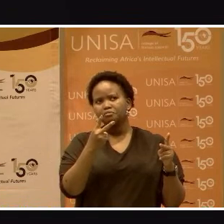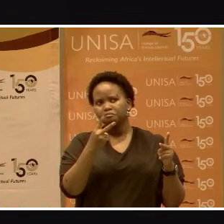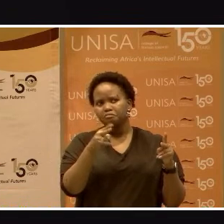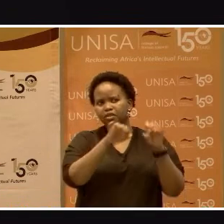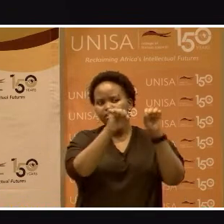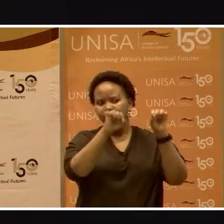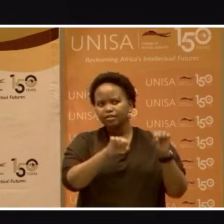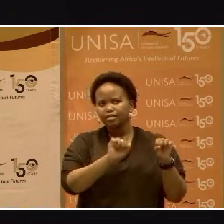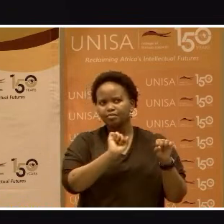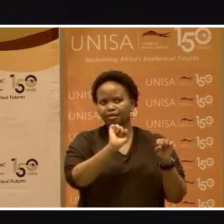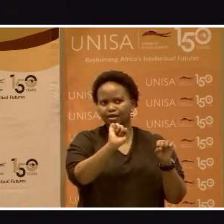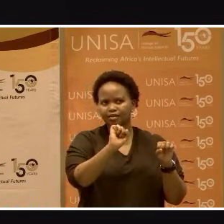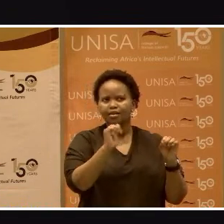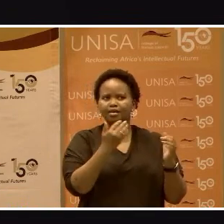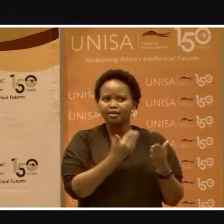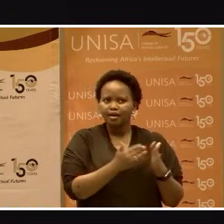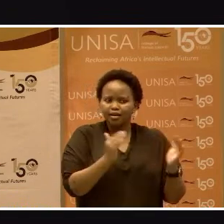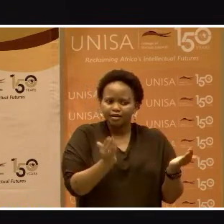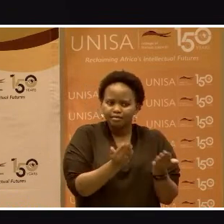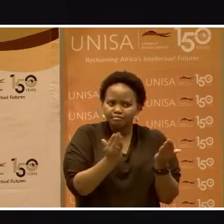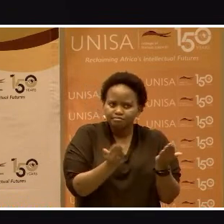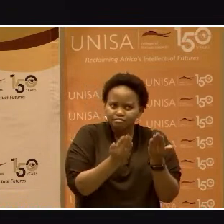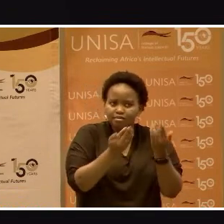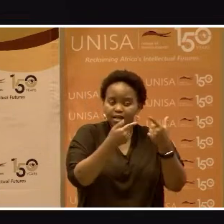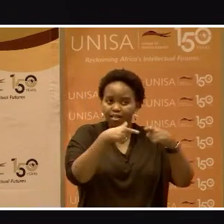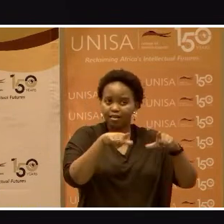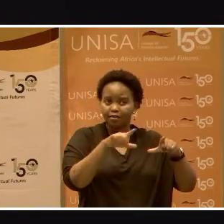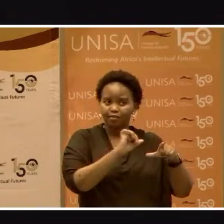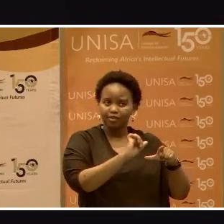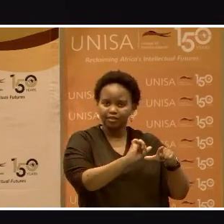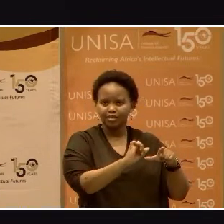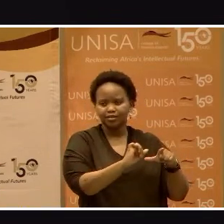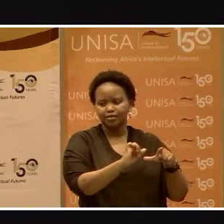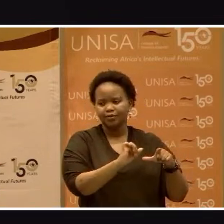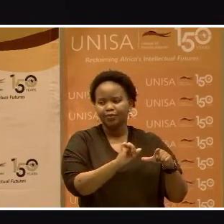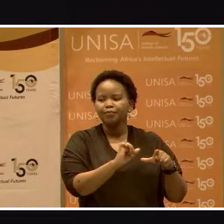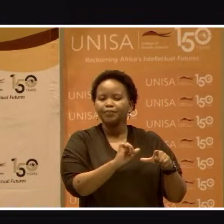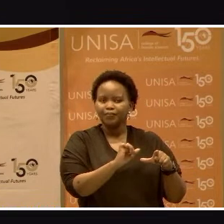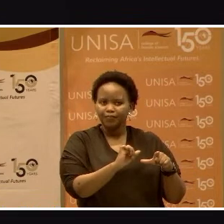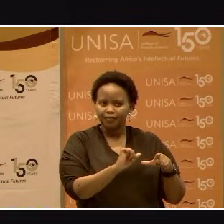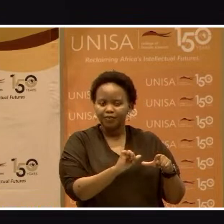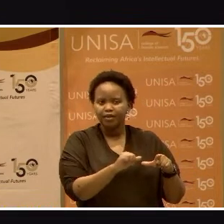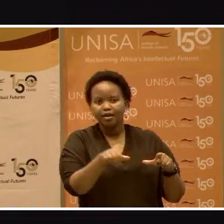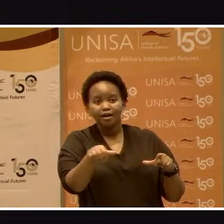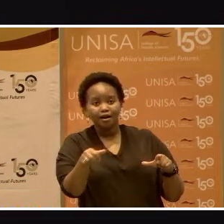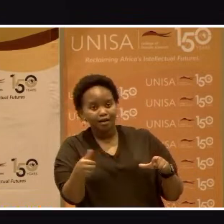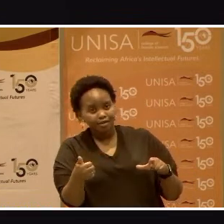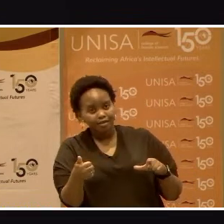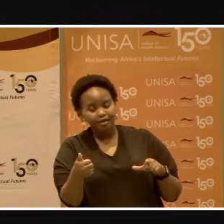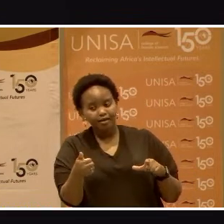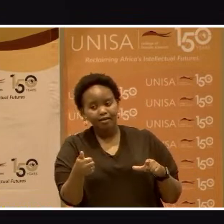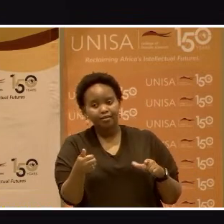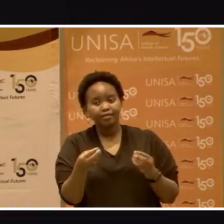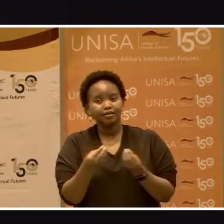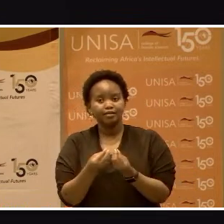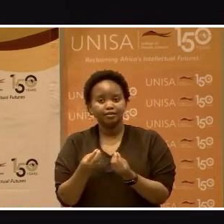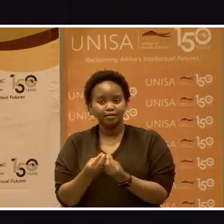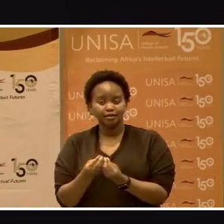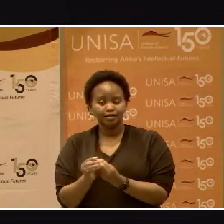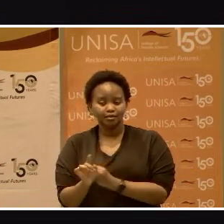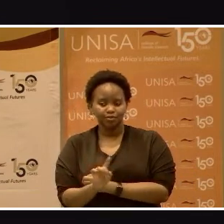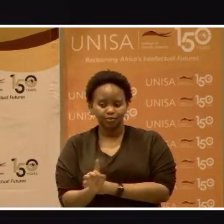for revitalizing their language, reviving their languages. Then another evidence is